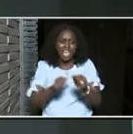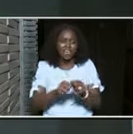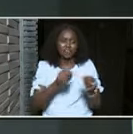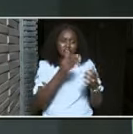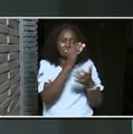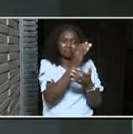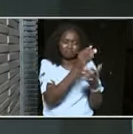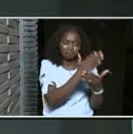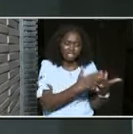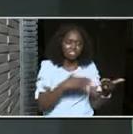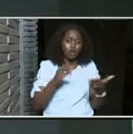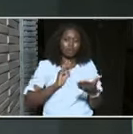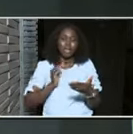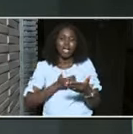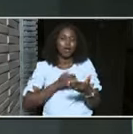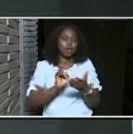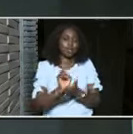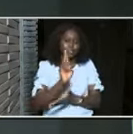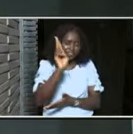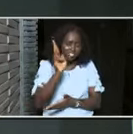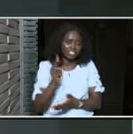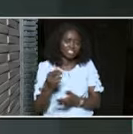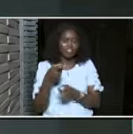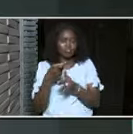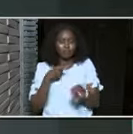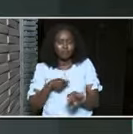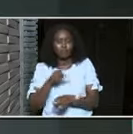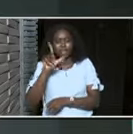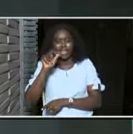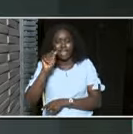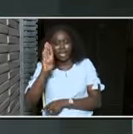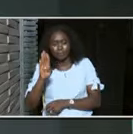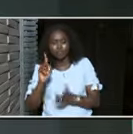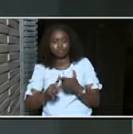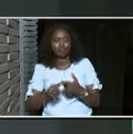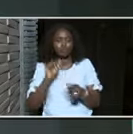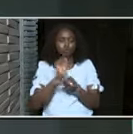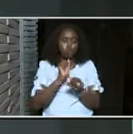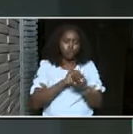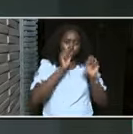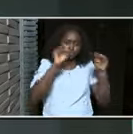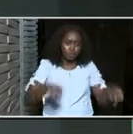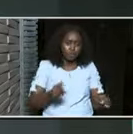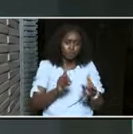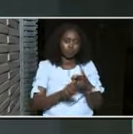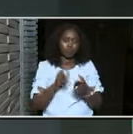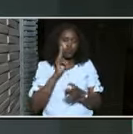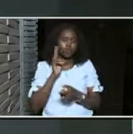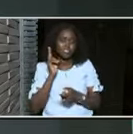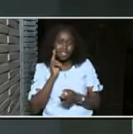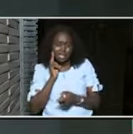of our universities, ranging from laboratories to workshops to hostels.